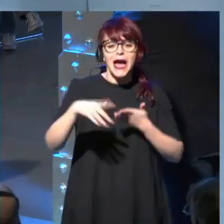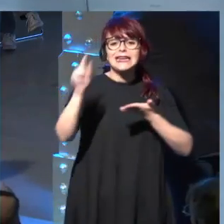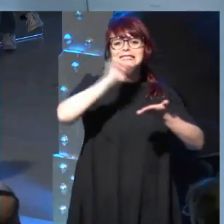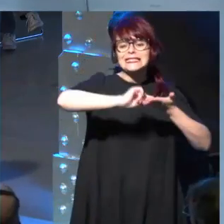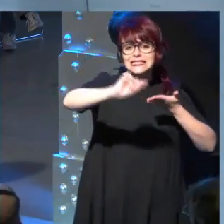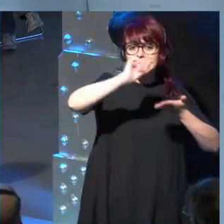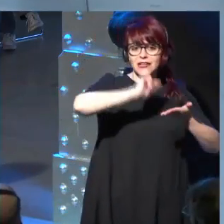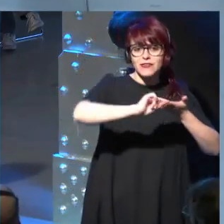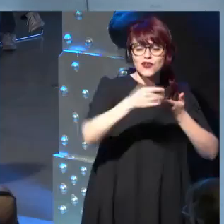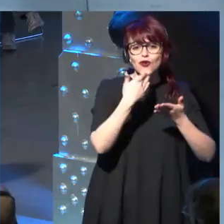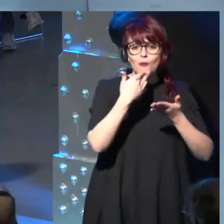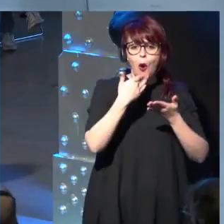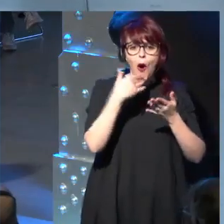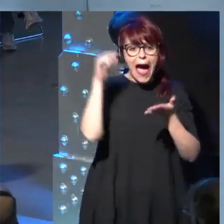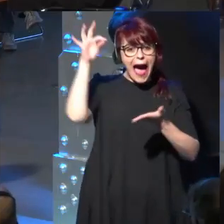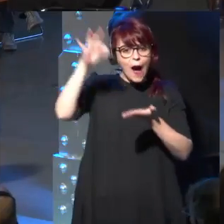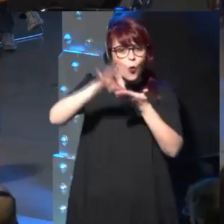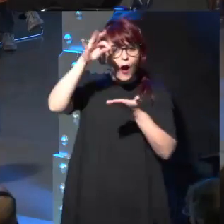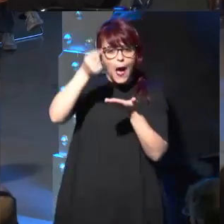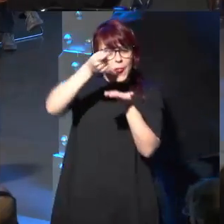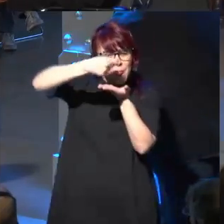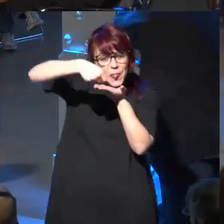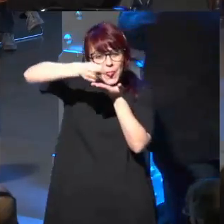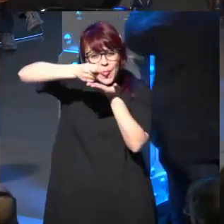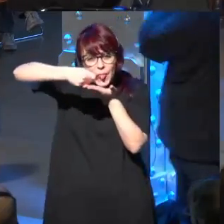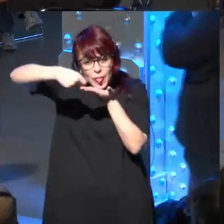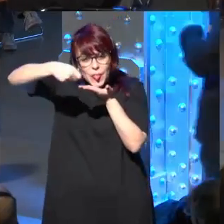a needle. De hecho,